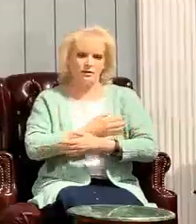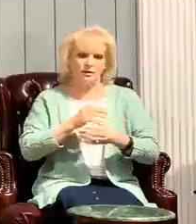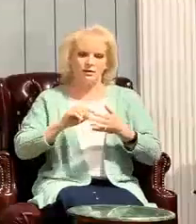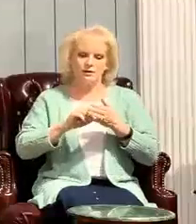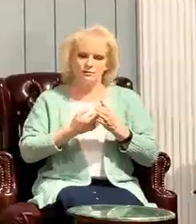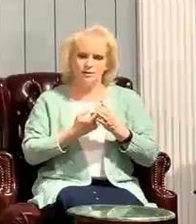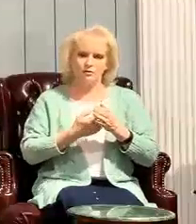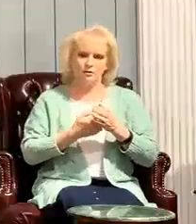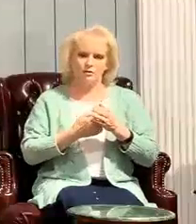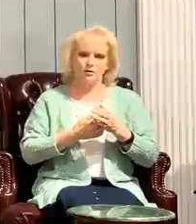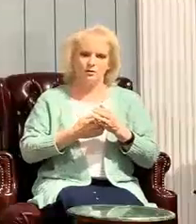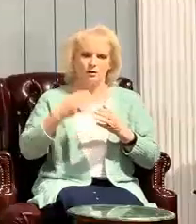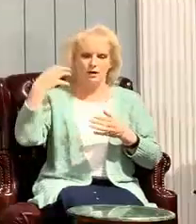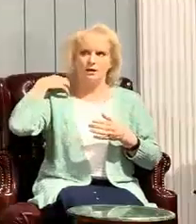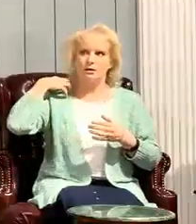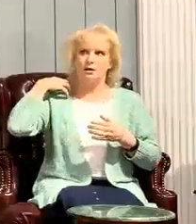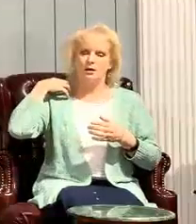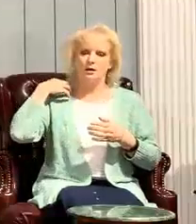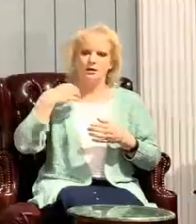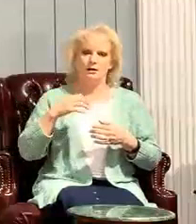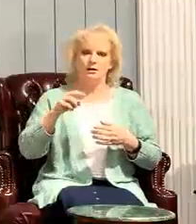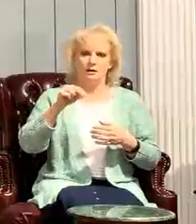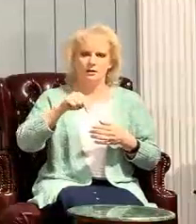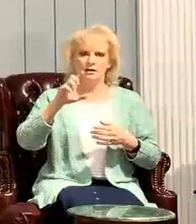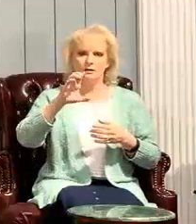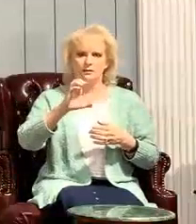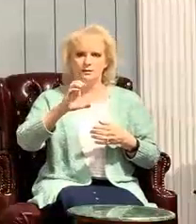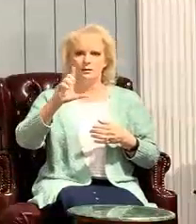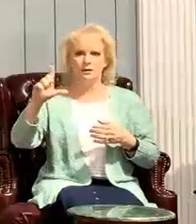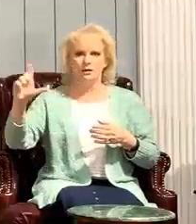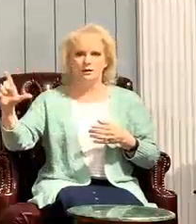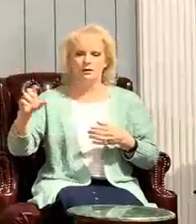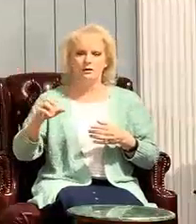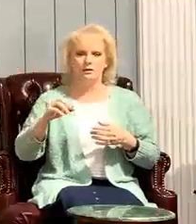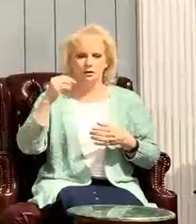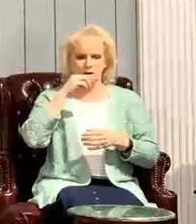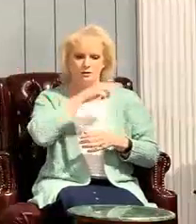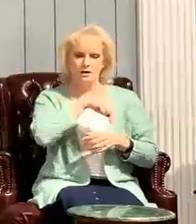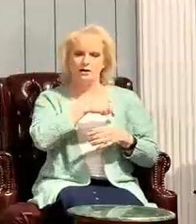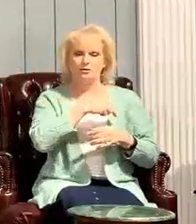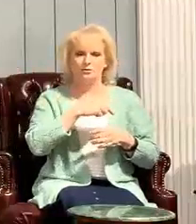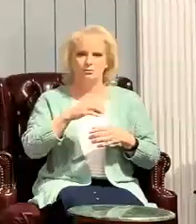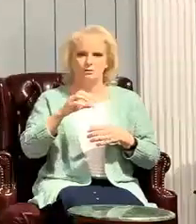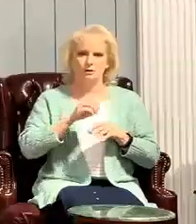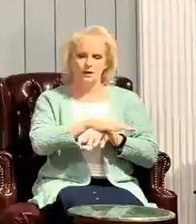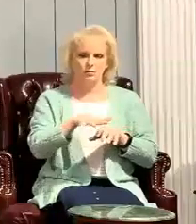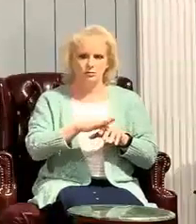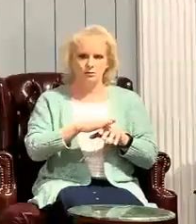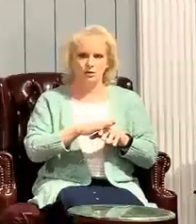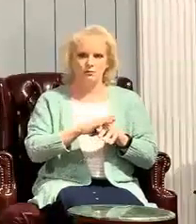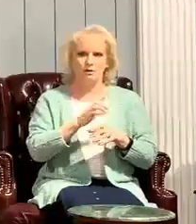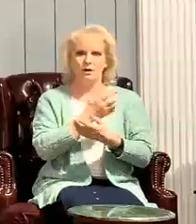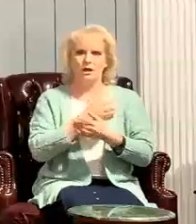a similar organization called NCLL, National Council for Life and Liberty. And so here's